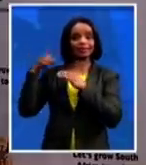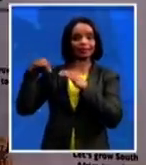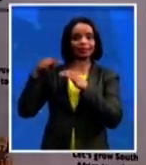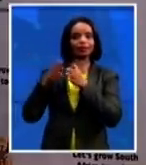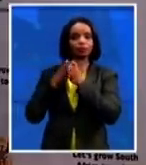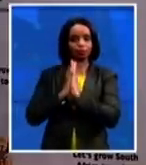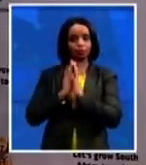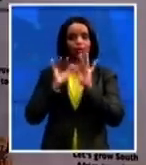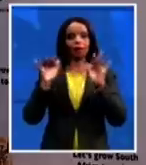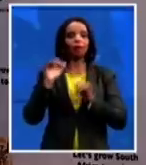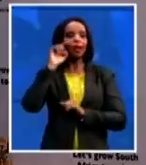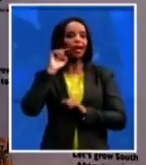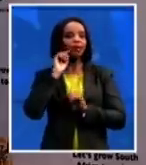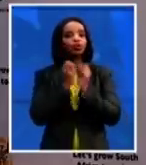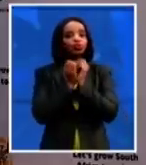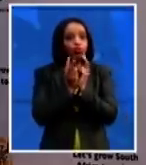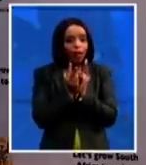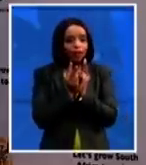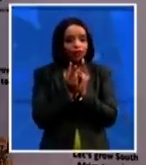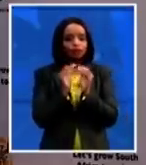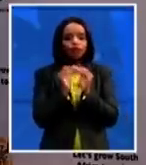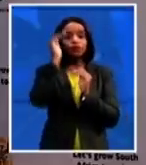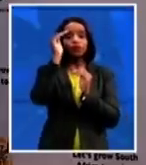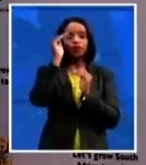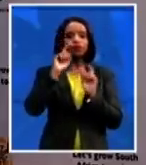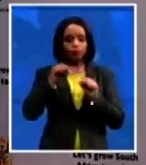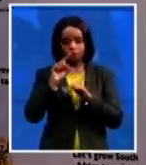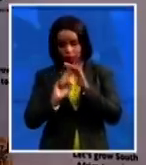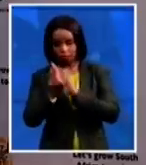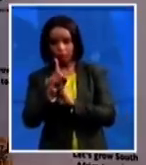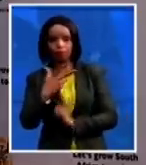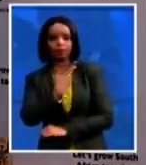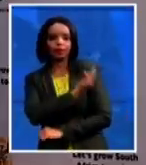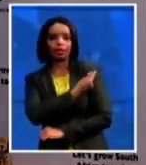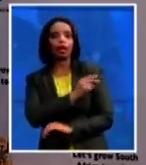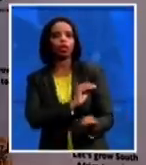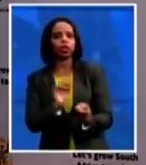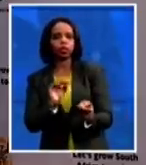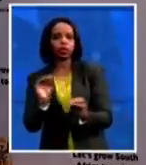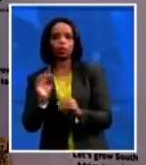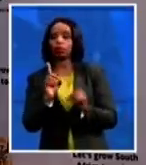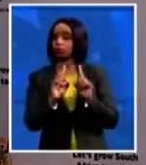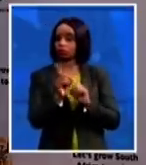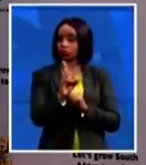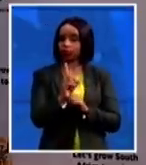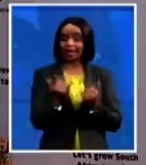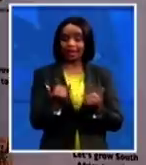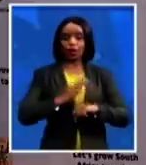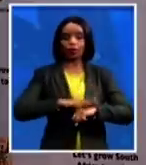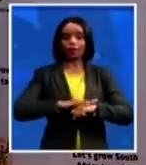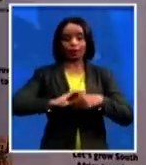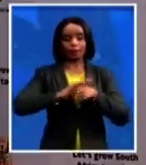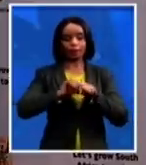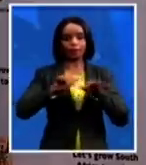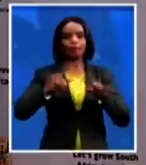delay. Keep yourself and your loved ones safe this festive season by simply going to your nearest